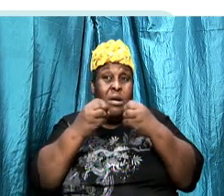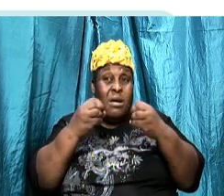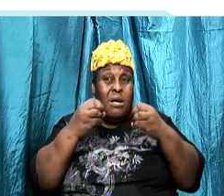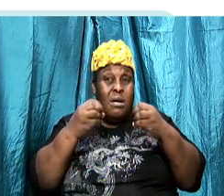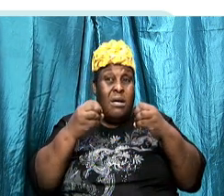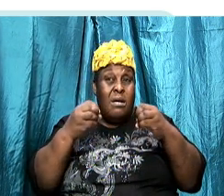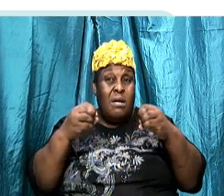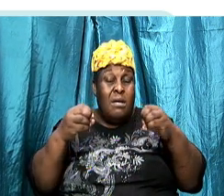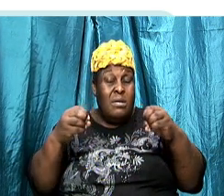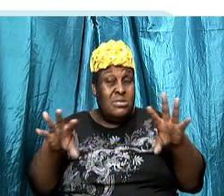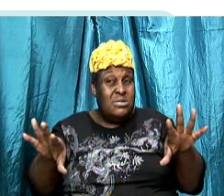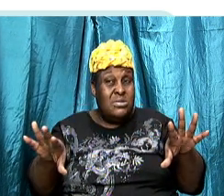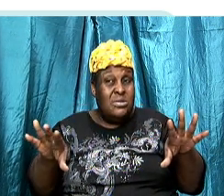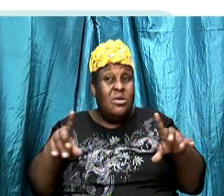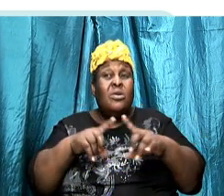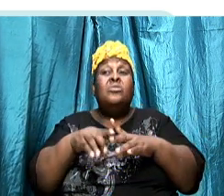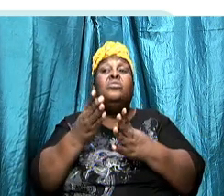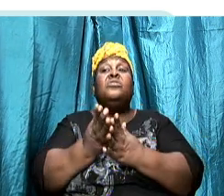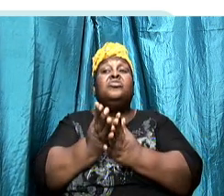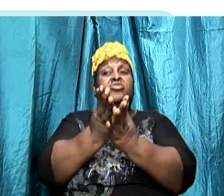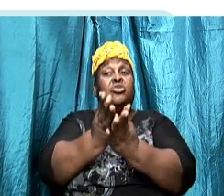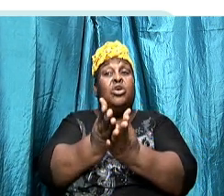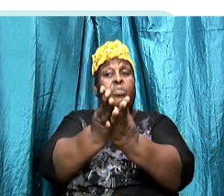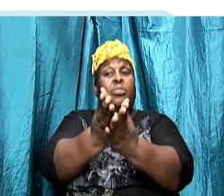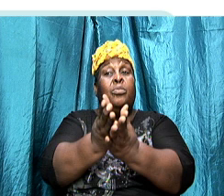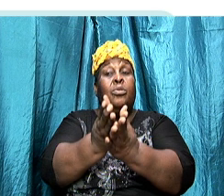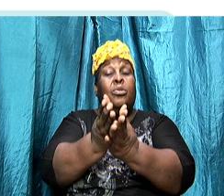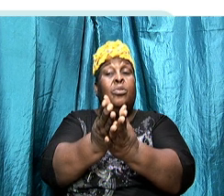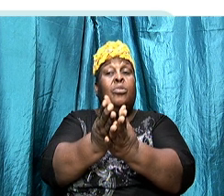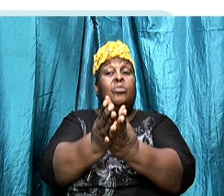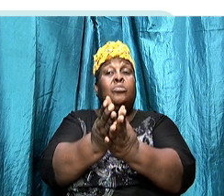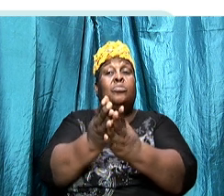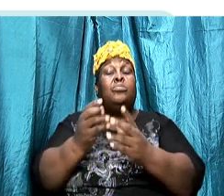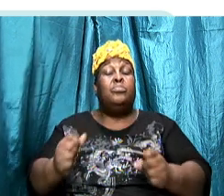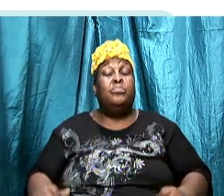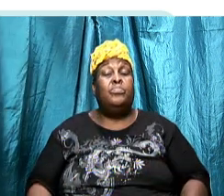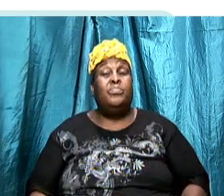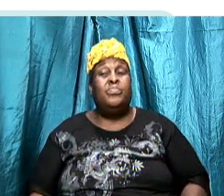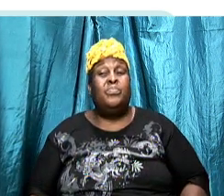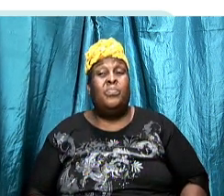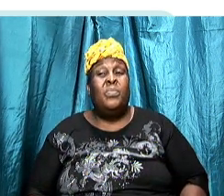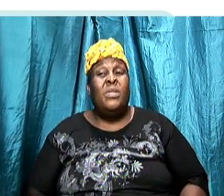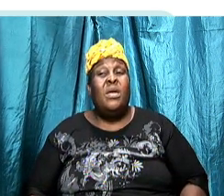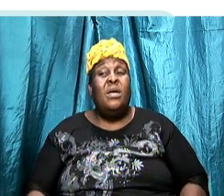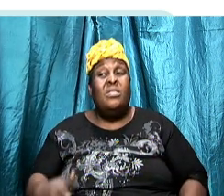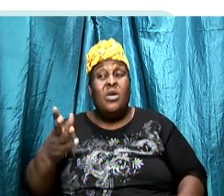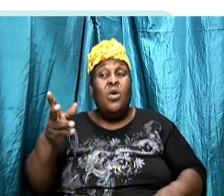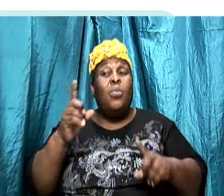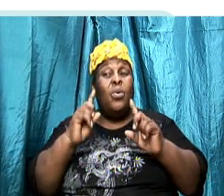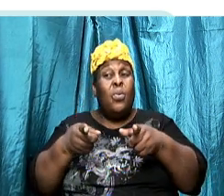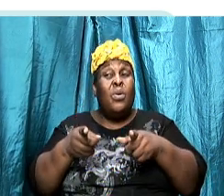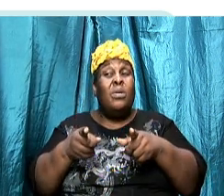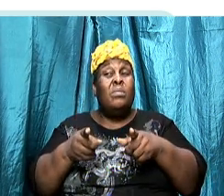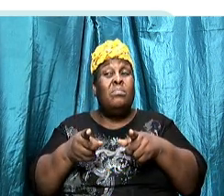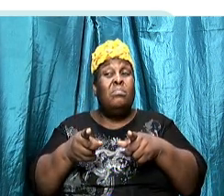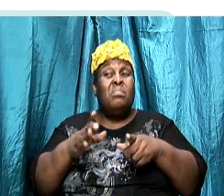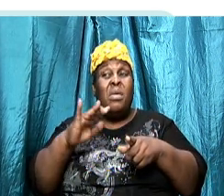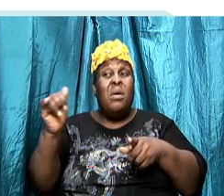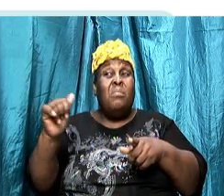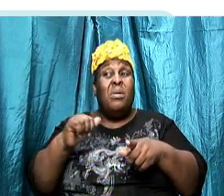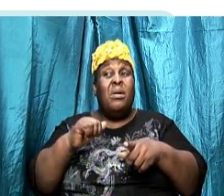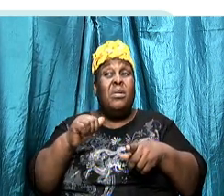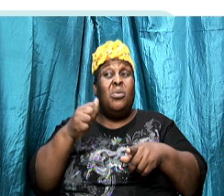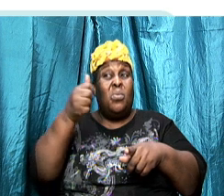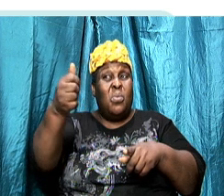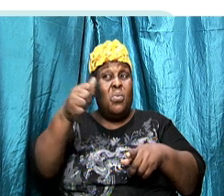of lost to the ship and to the cargo. And they were going by their own natural wisdom, and they were saying,